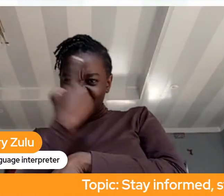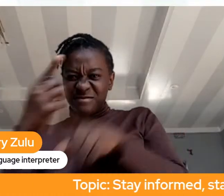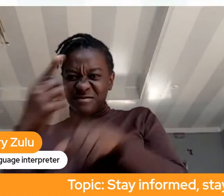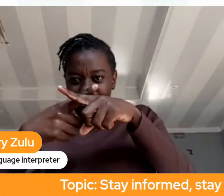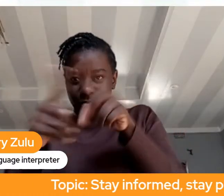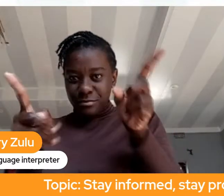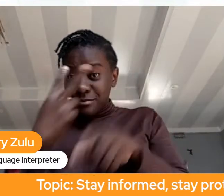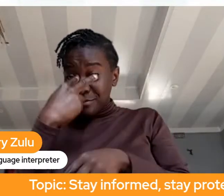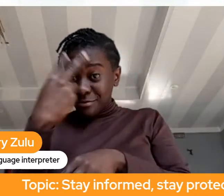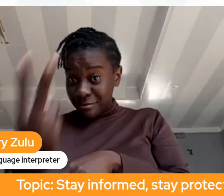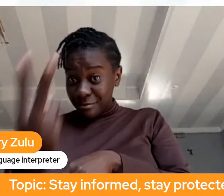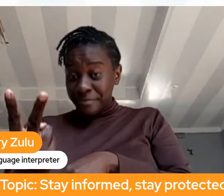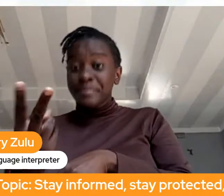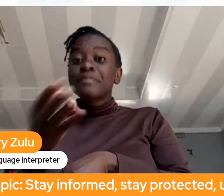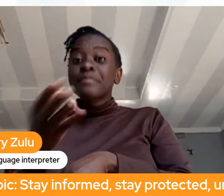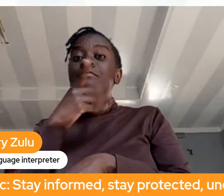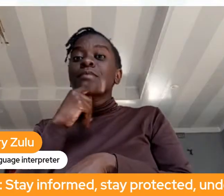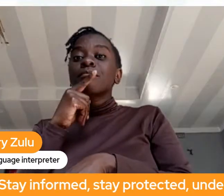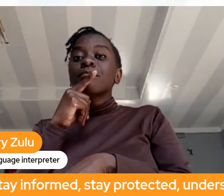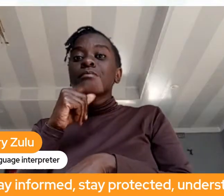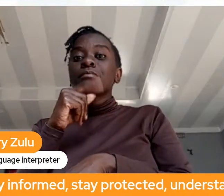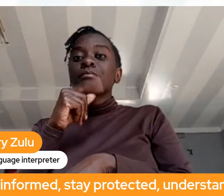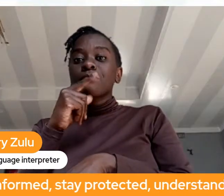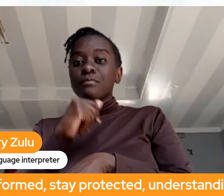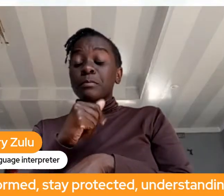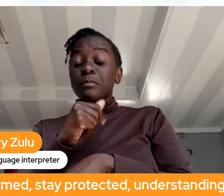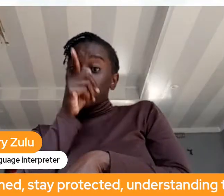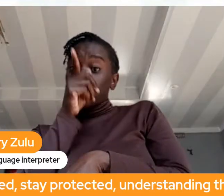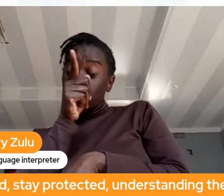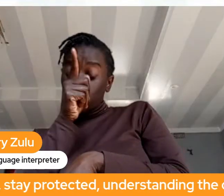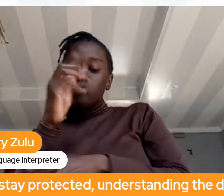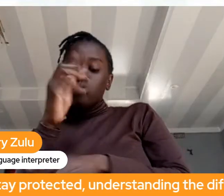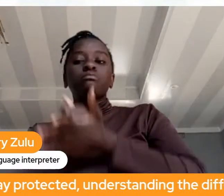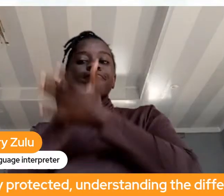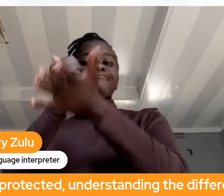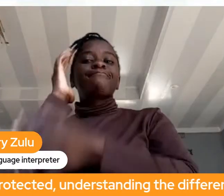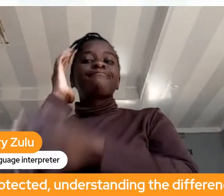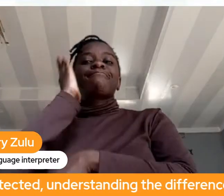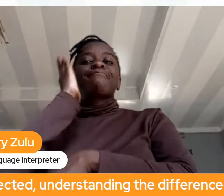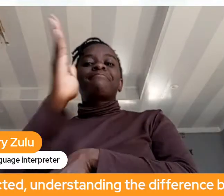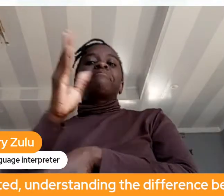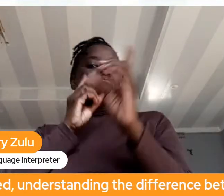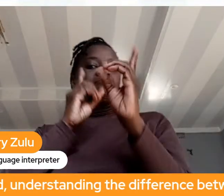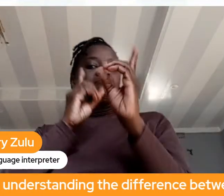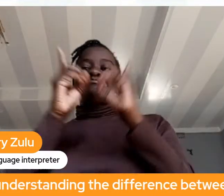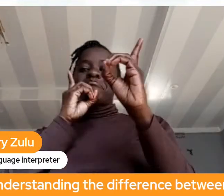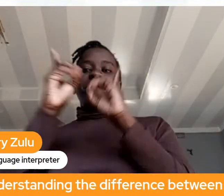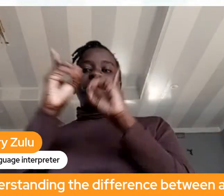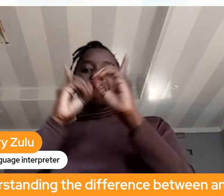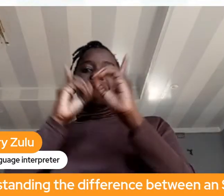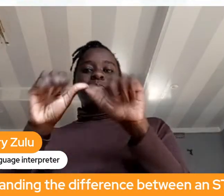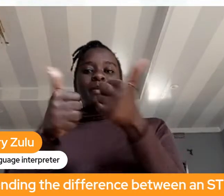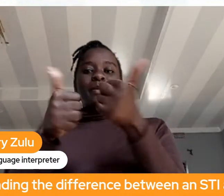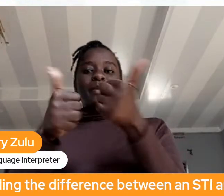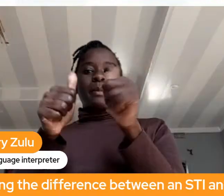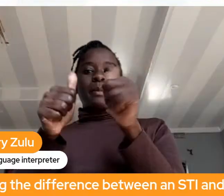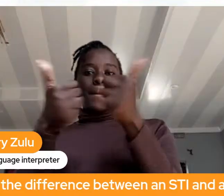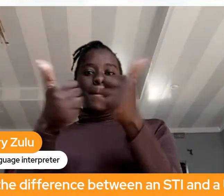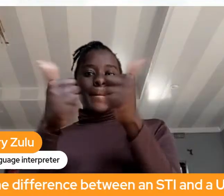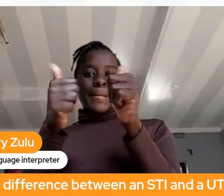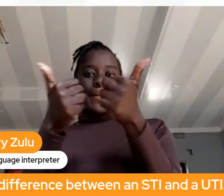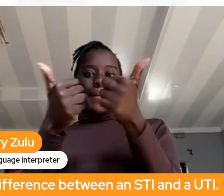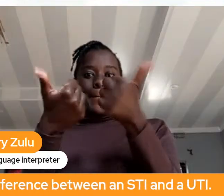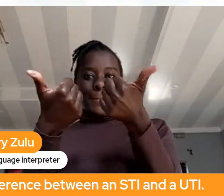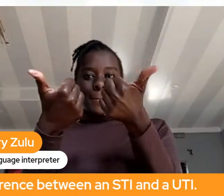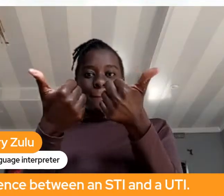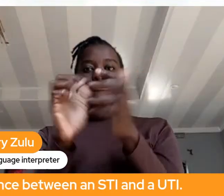just talk about what we're about to discuss today. And before I mess it up, before I mispronounce some names here, I'm going